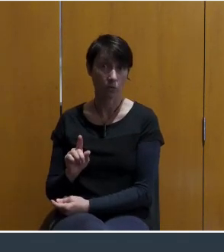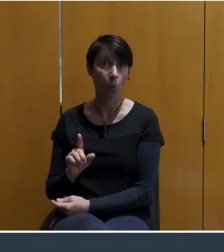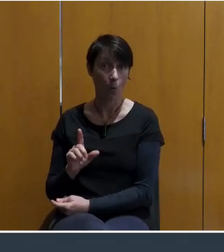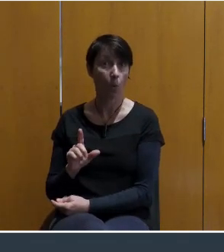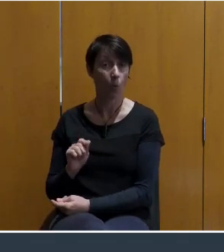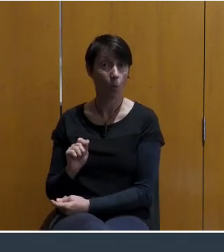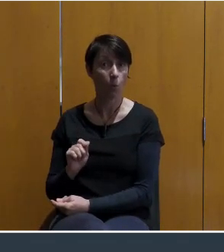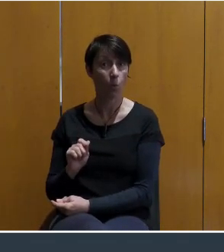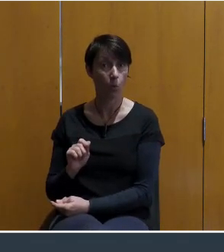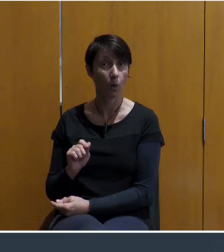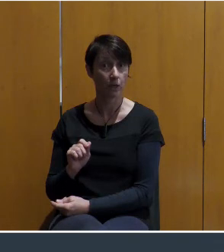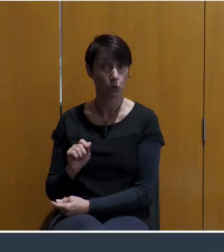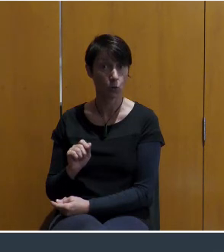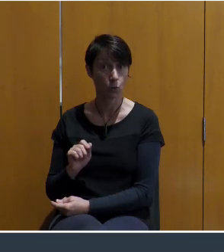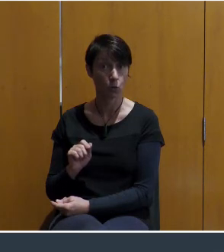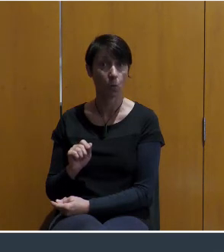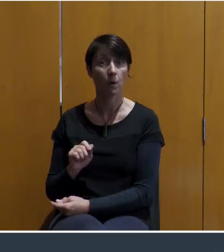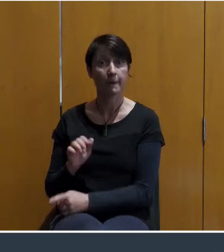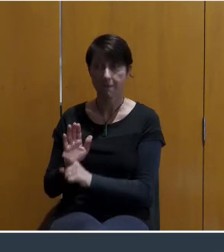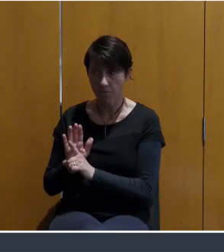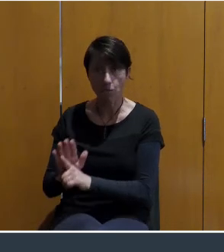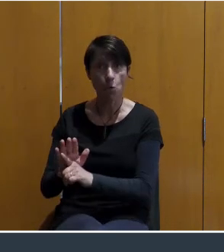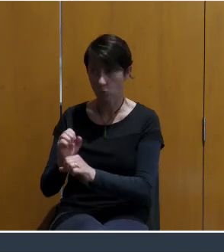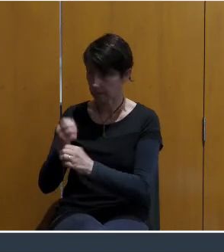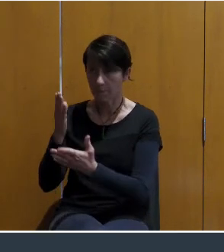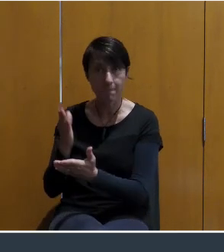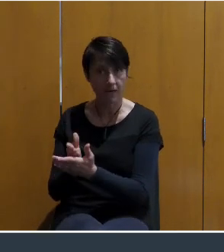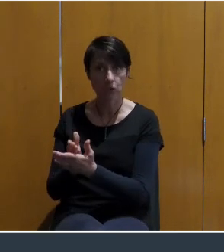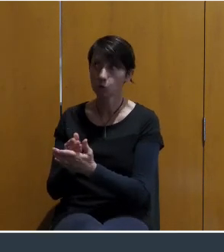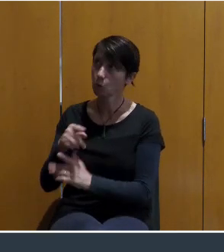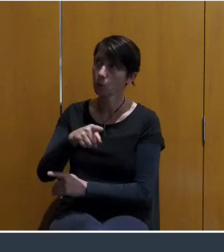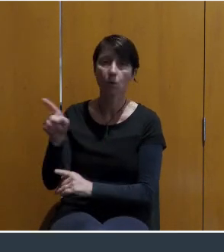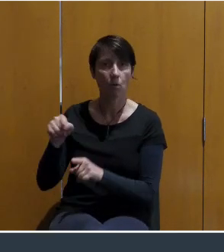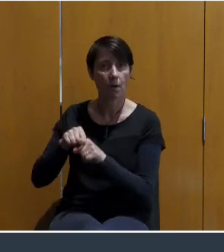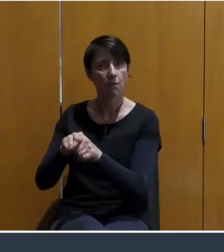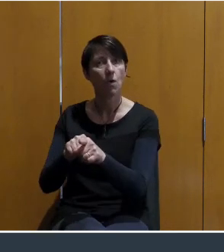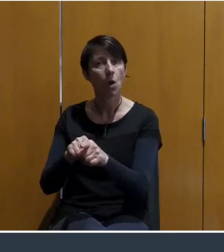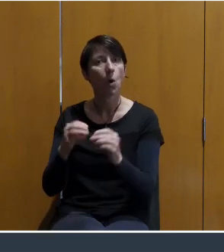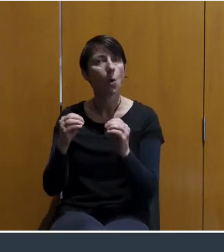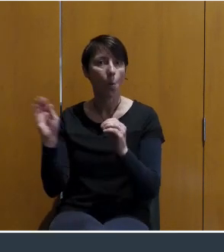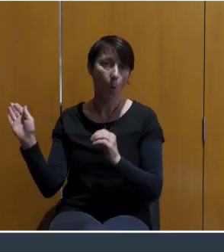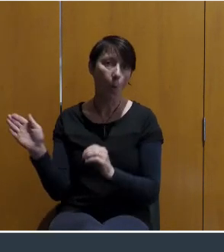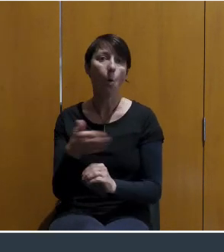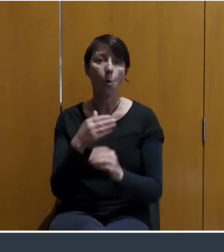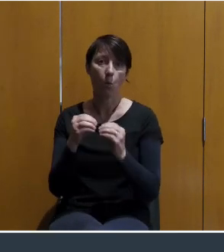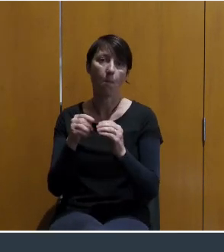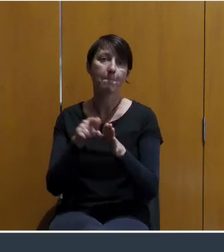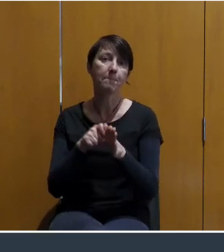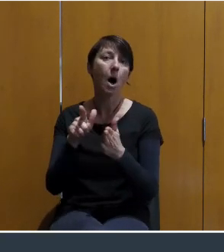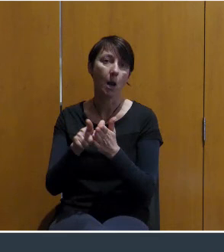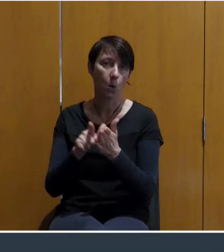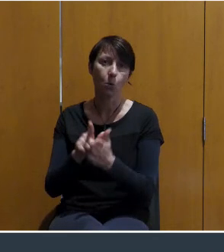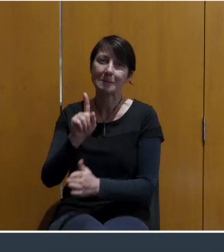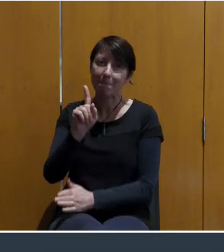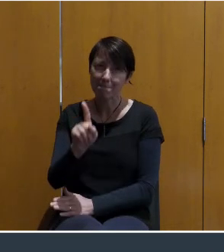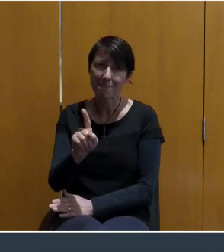bylaw, but like any resource-constrained public organisation, we have to make priority decisions on that. That's not to